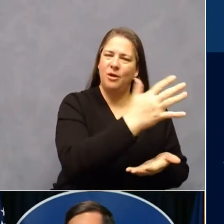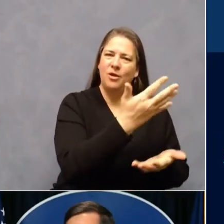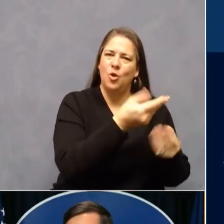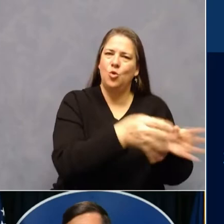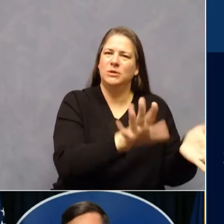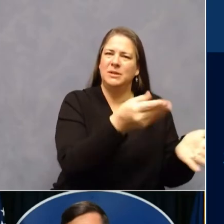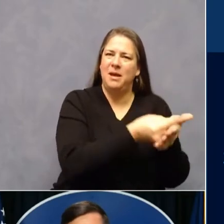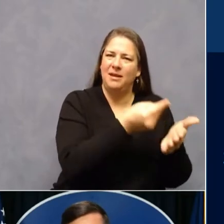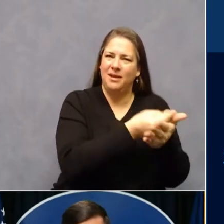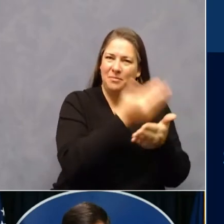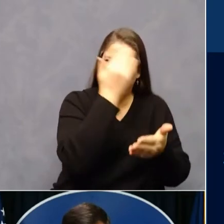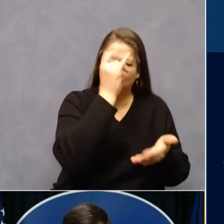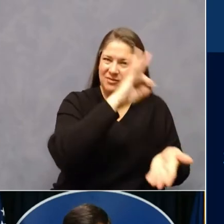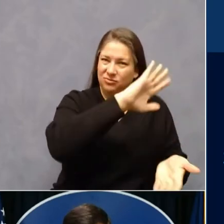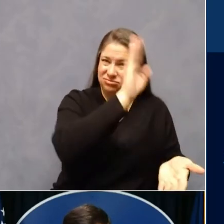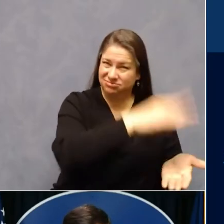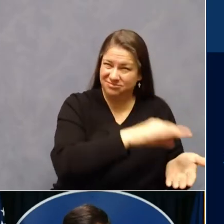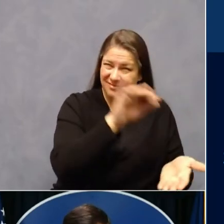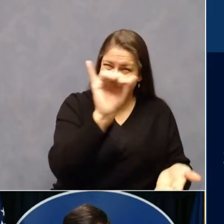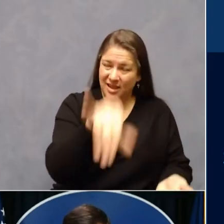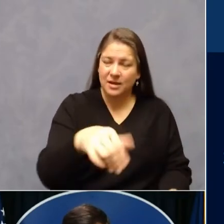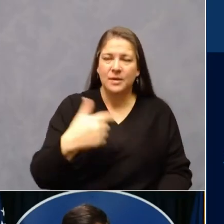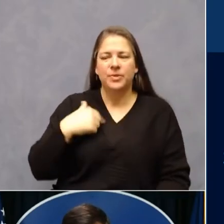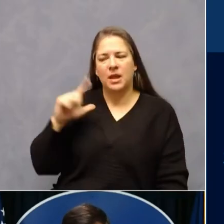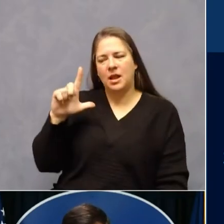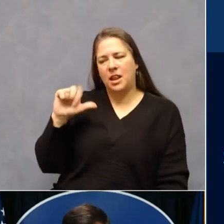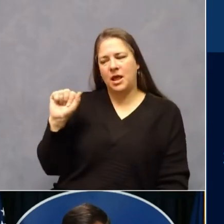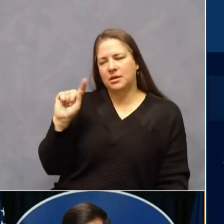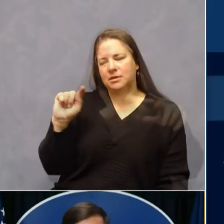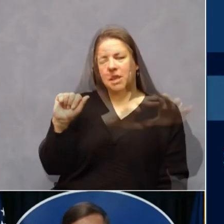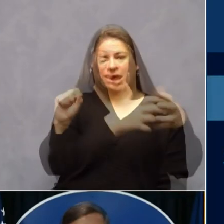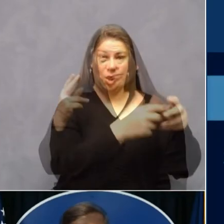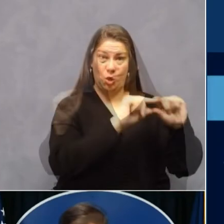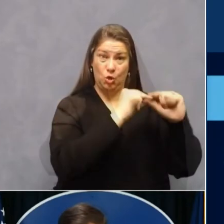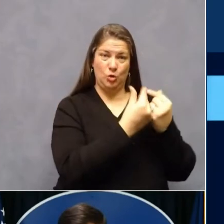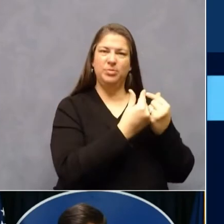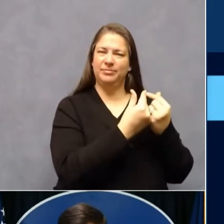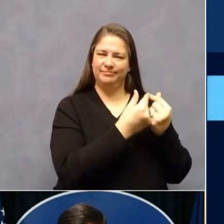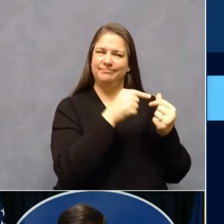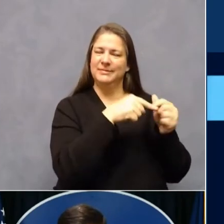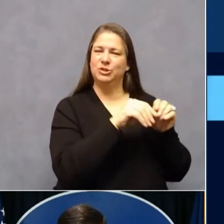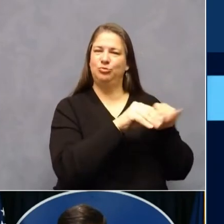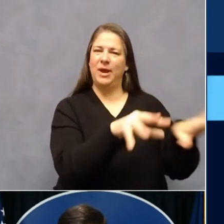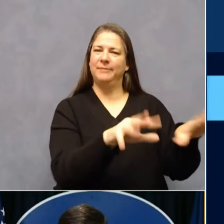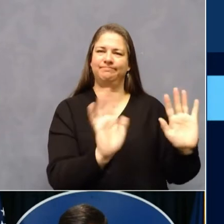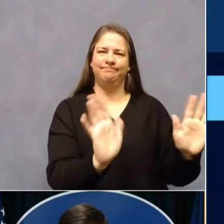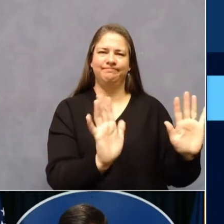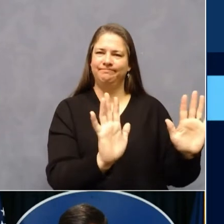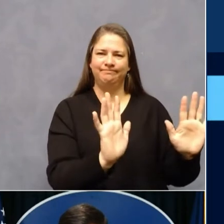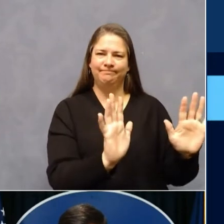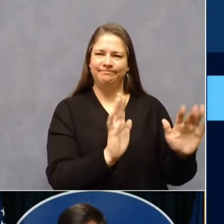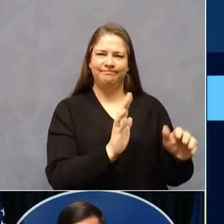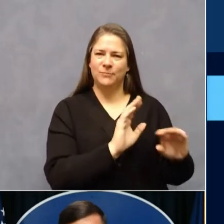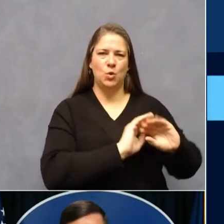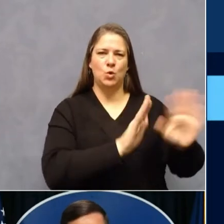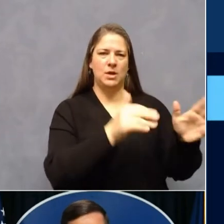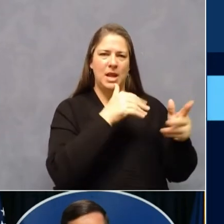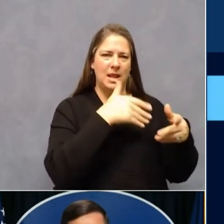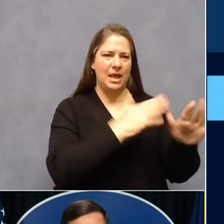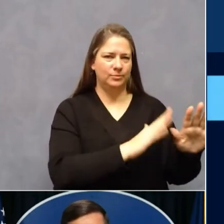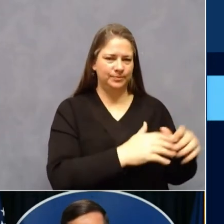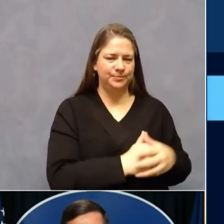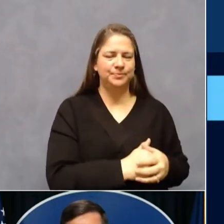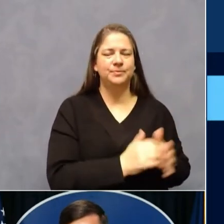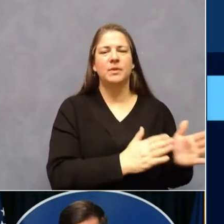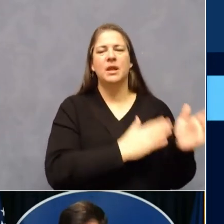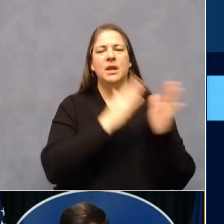to provide $10,000 grants to help small independent establishments, limiting gyms and fitness centers to 33% capacity,